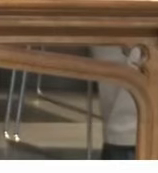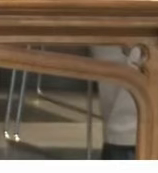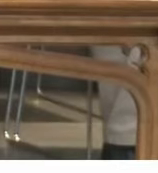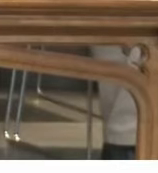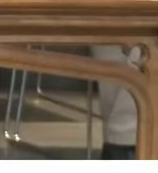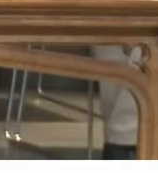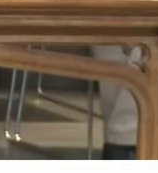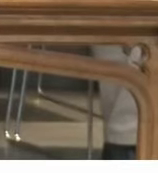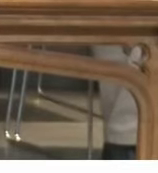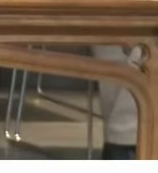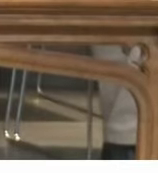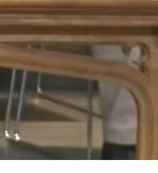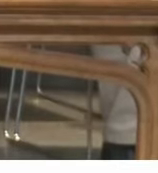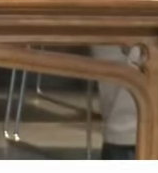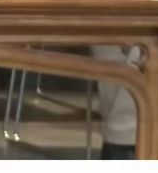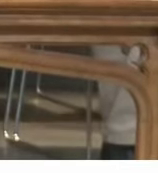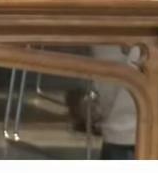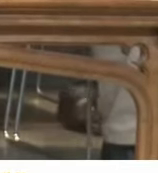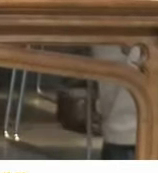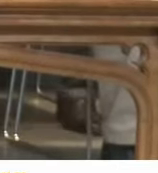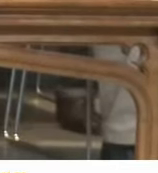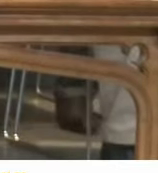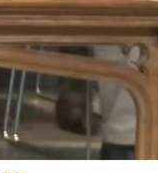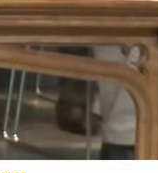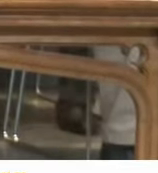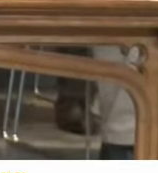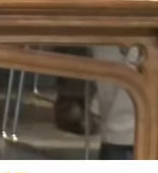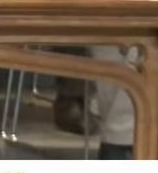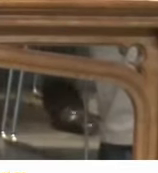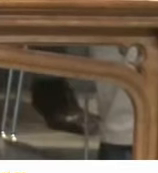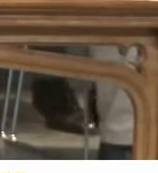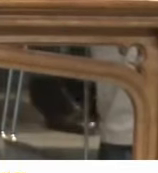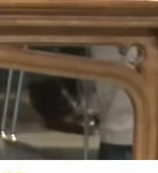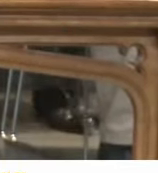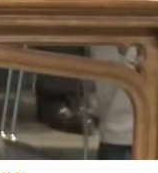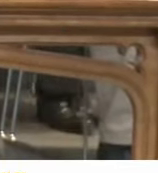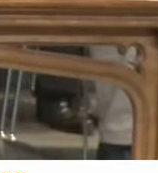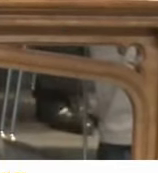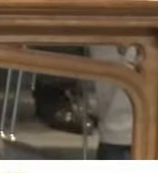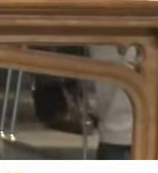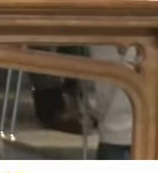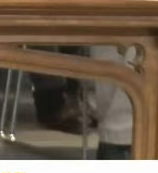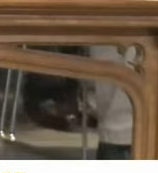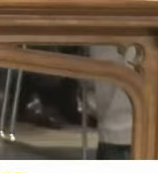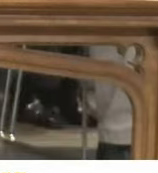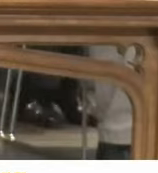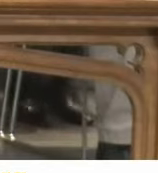Thank you.